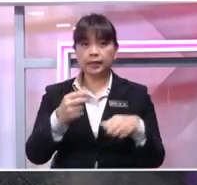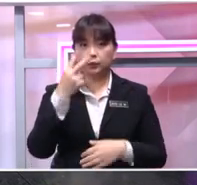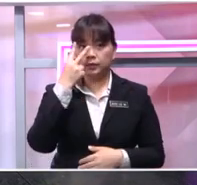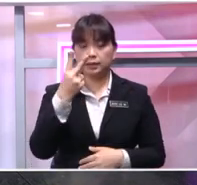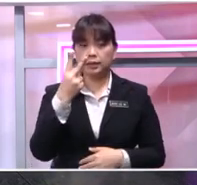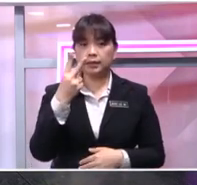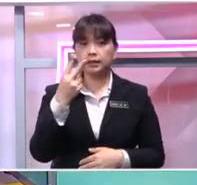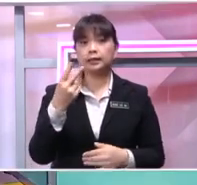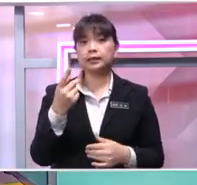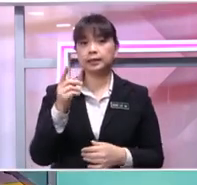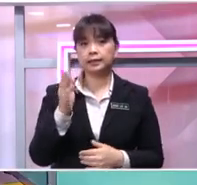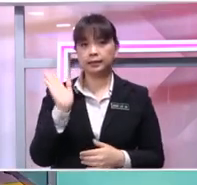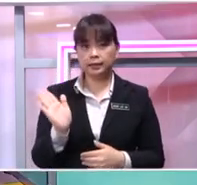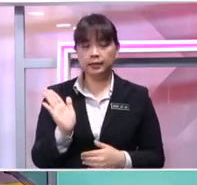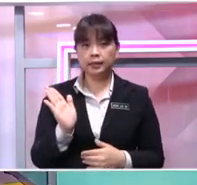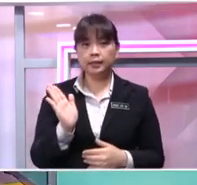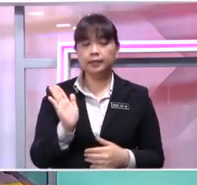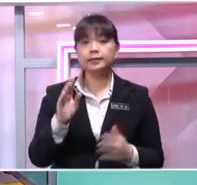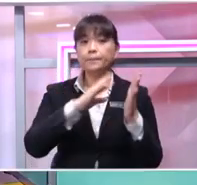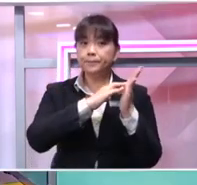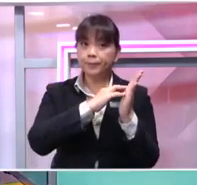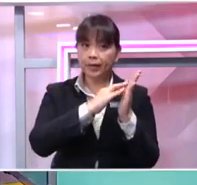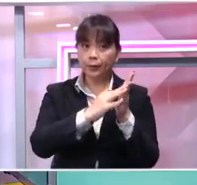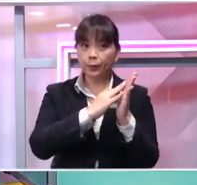here, mm-hmm. there are breakout and also